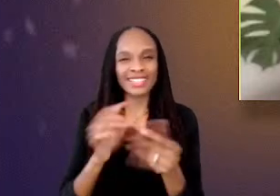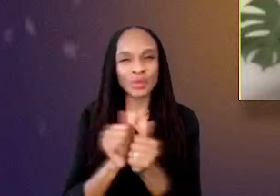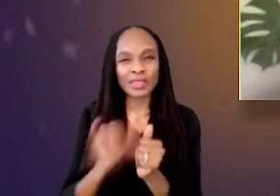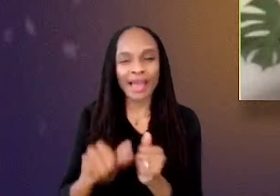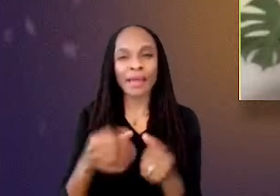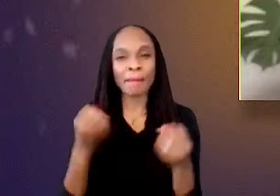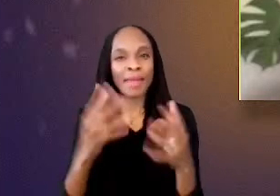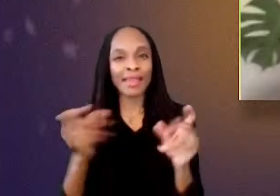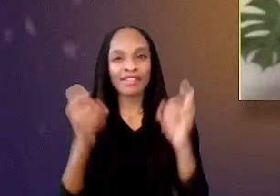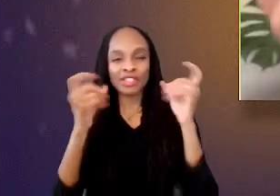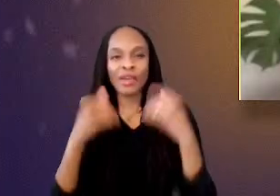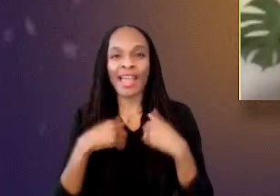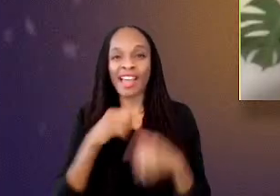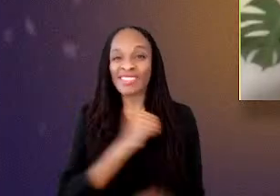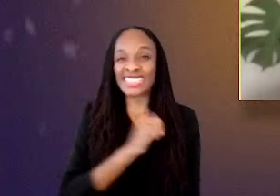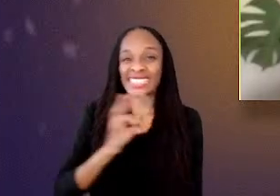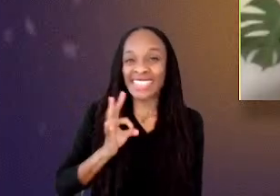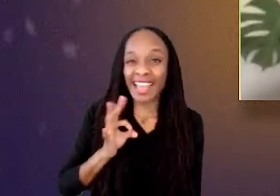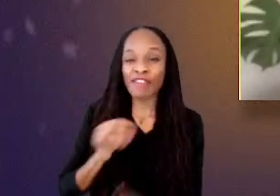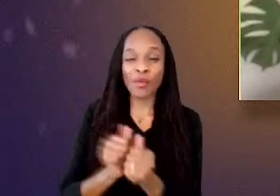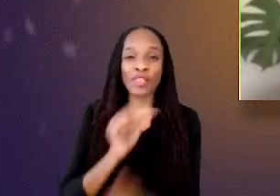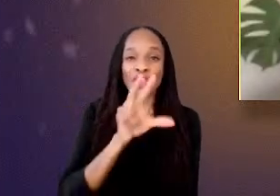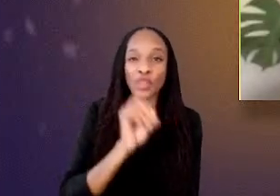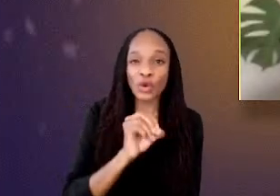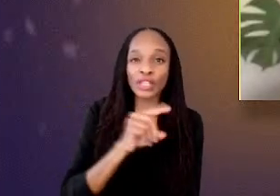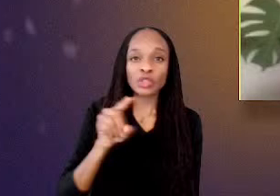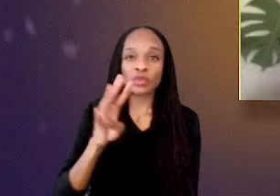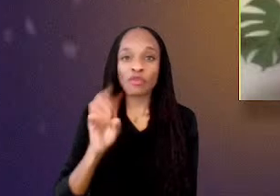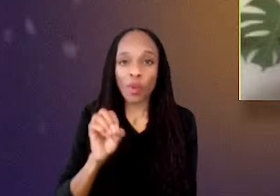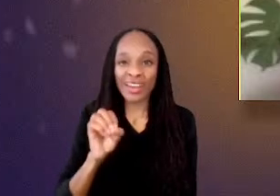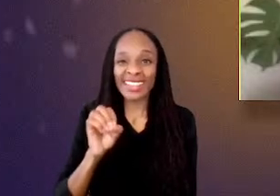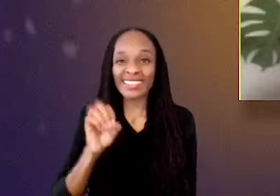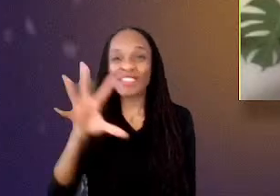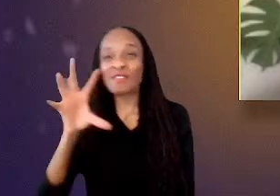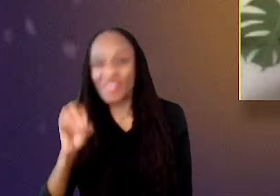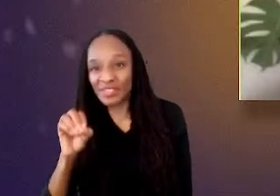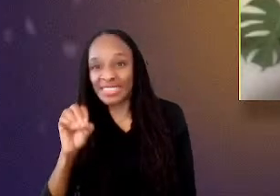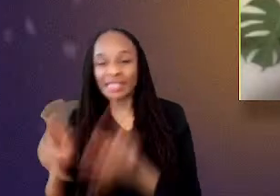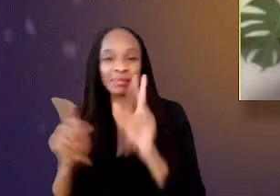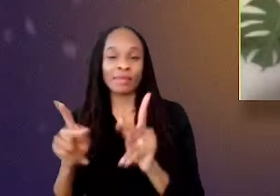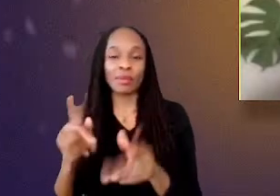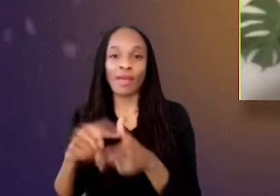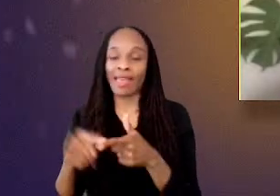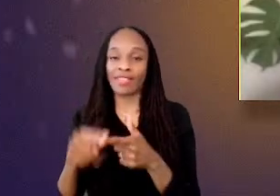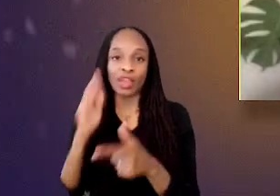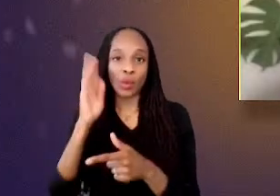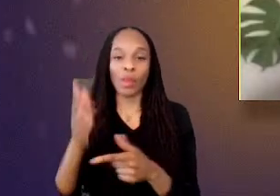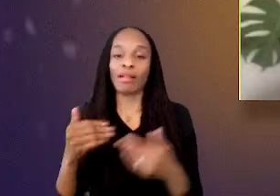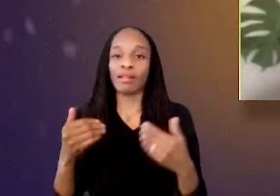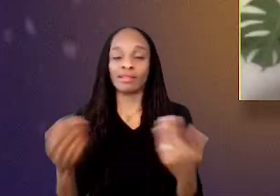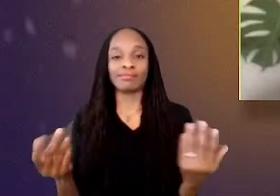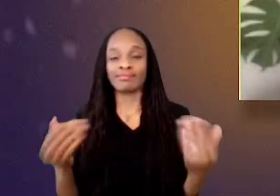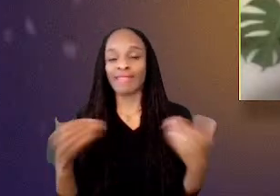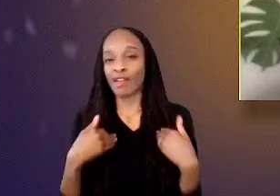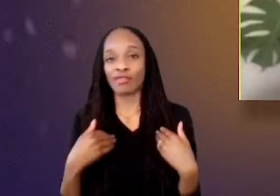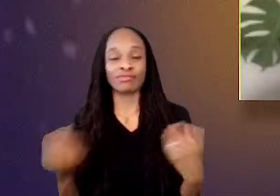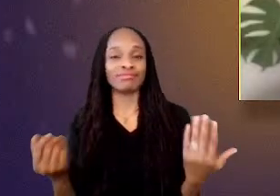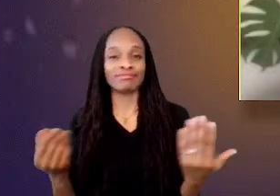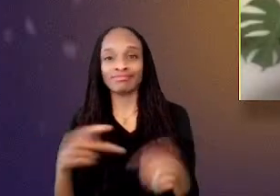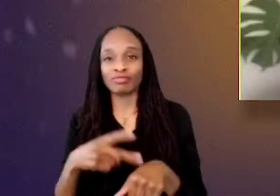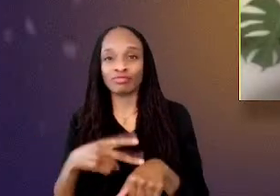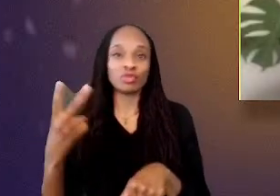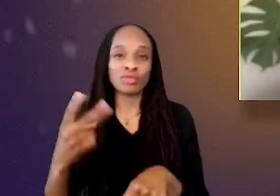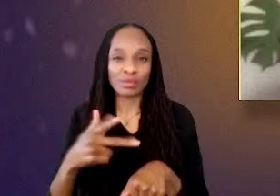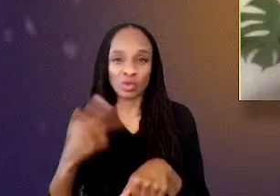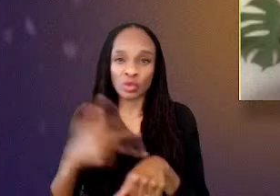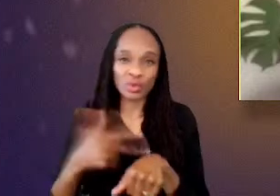staffs of 30, 40, 50 people, and then, you know, triple it, quadruple it during festival actual season. And I think it's